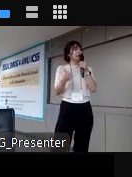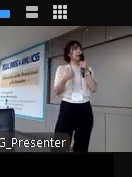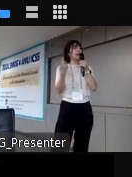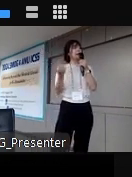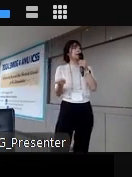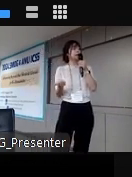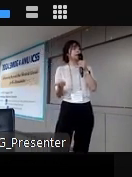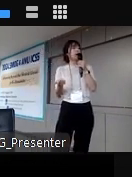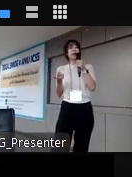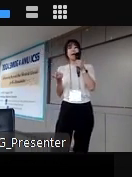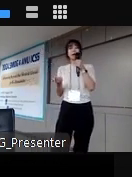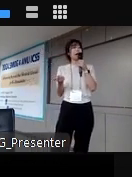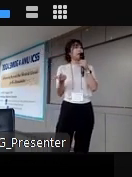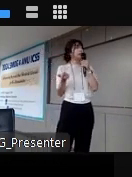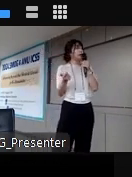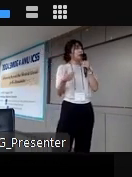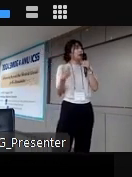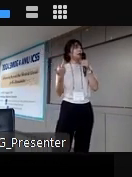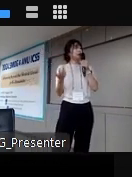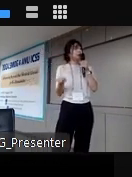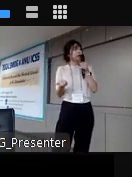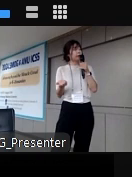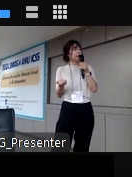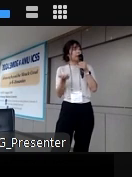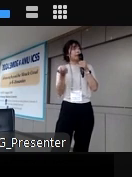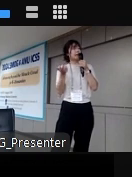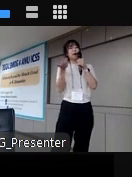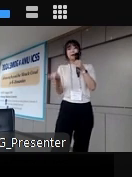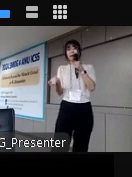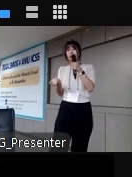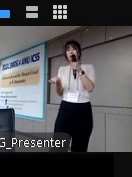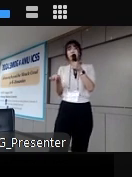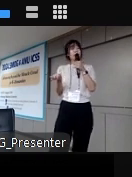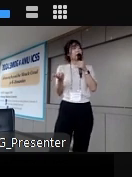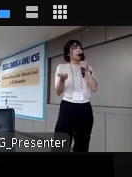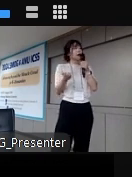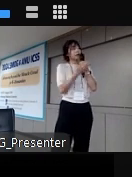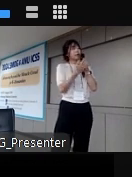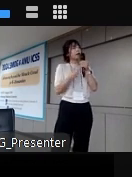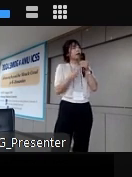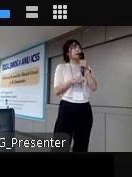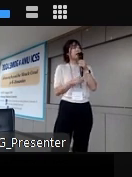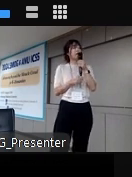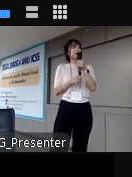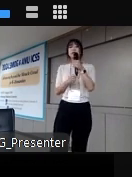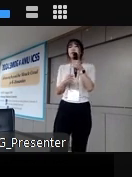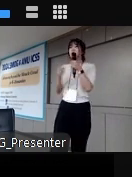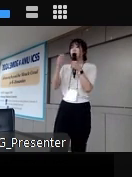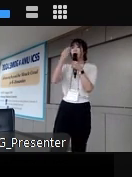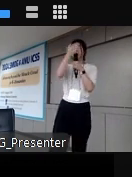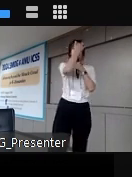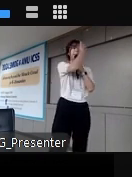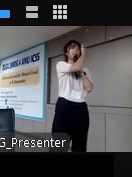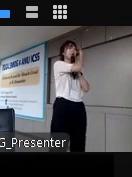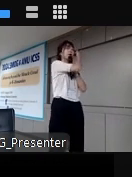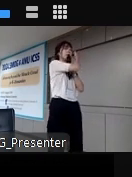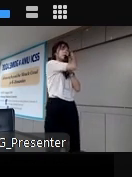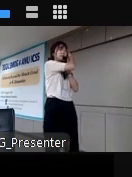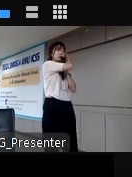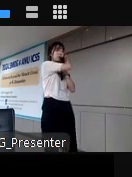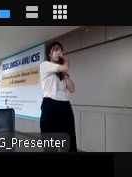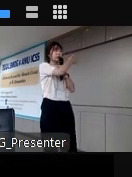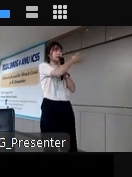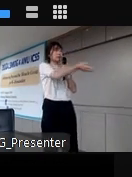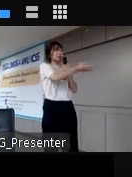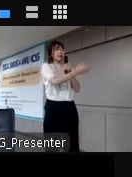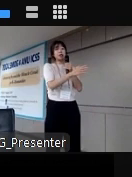It's not licensed with all noun types. It's needed for when it's unclear who did what, but it's not needed if it's clear who did what.